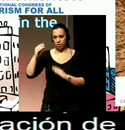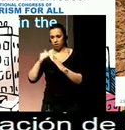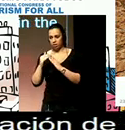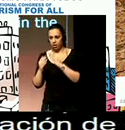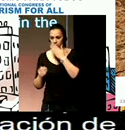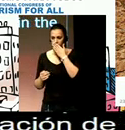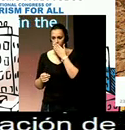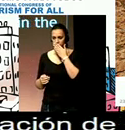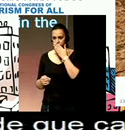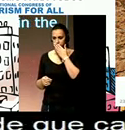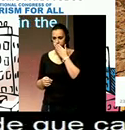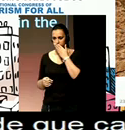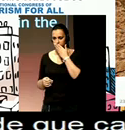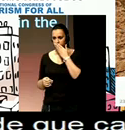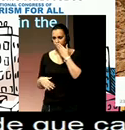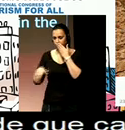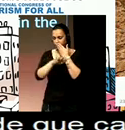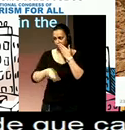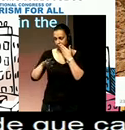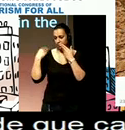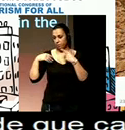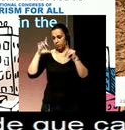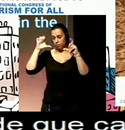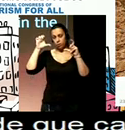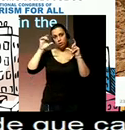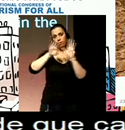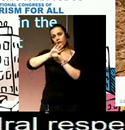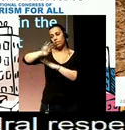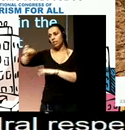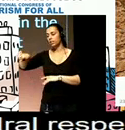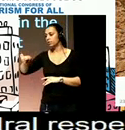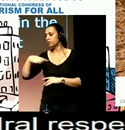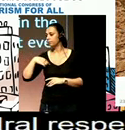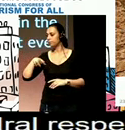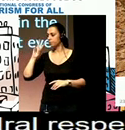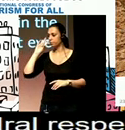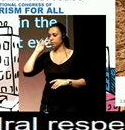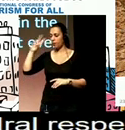colors that we cannot even see in